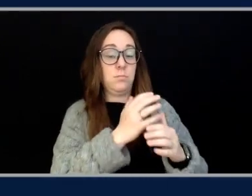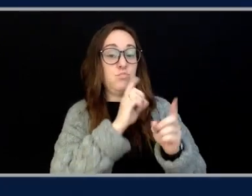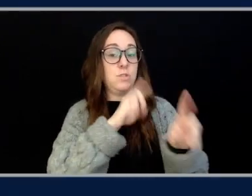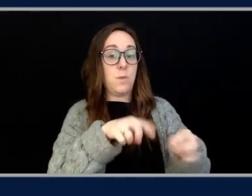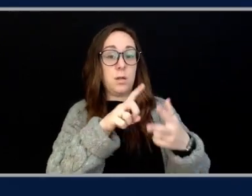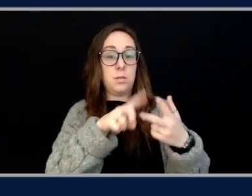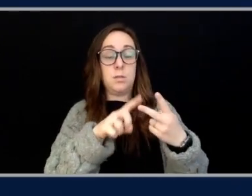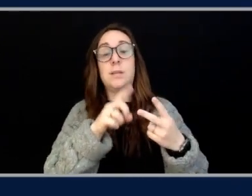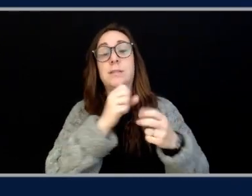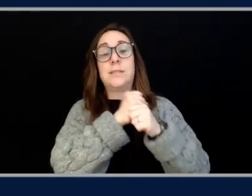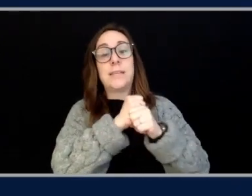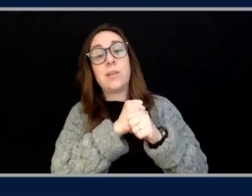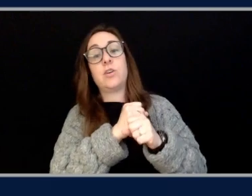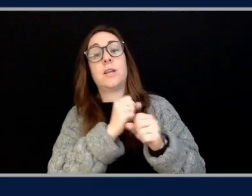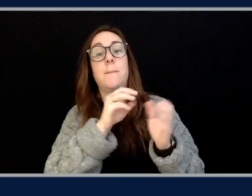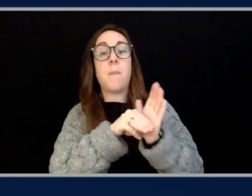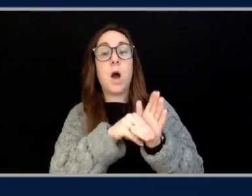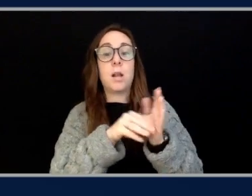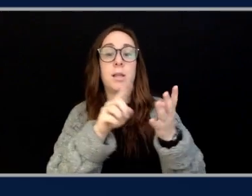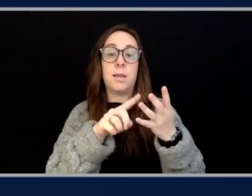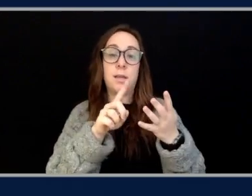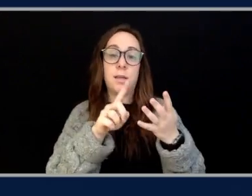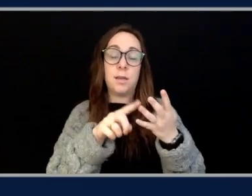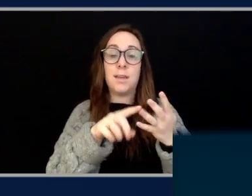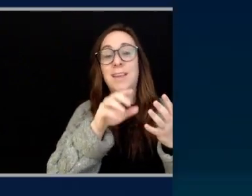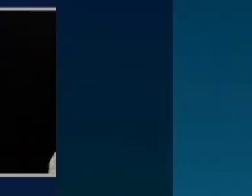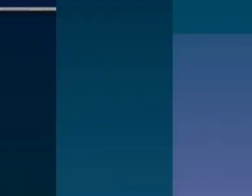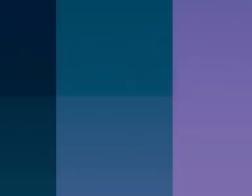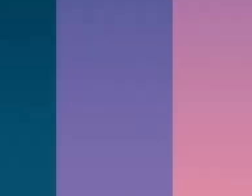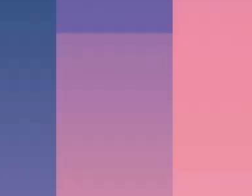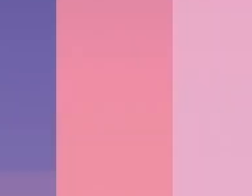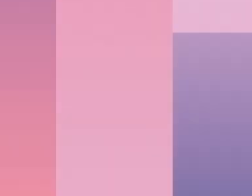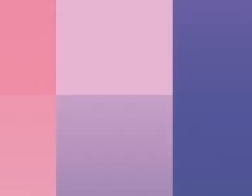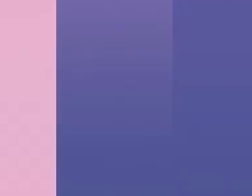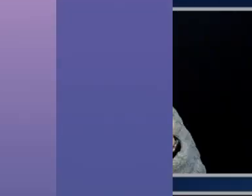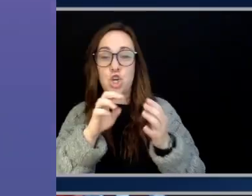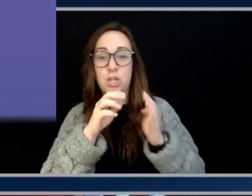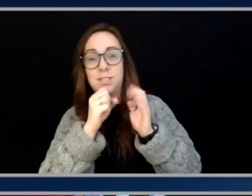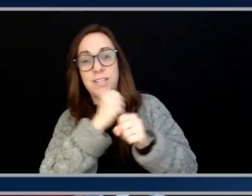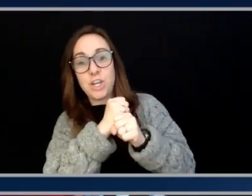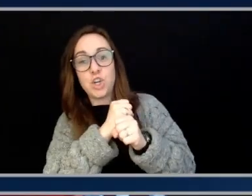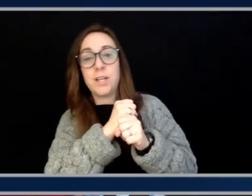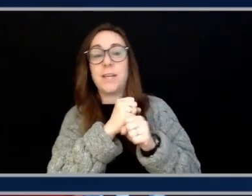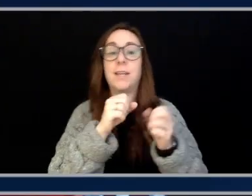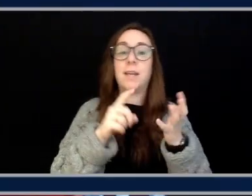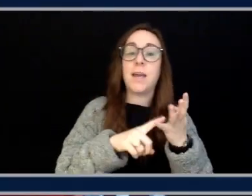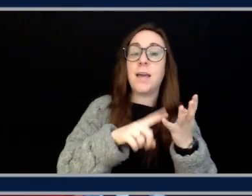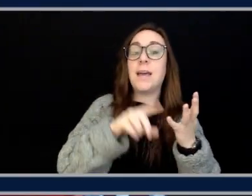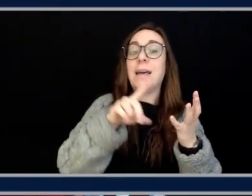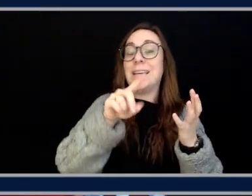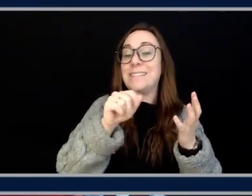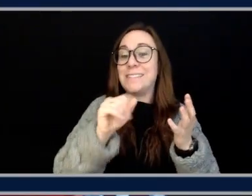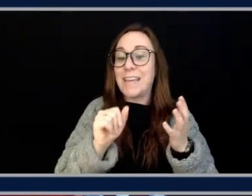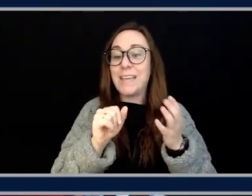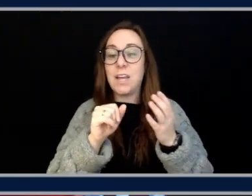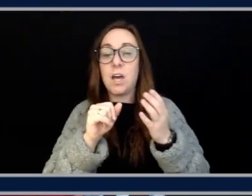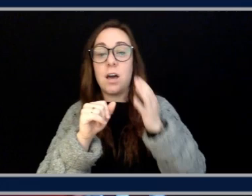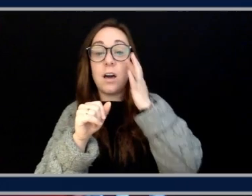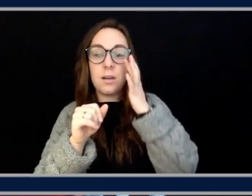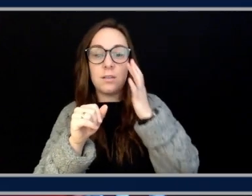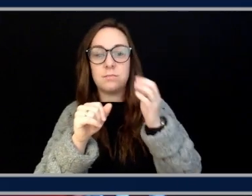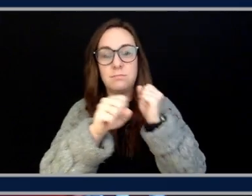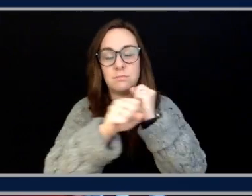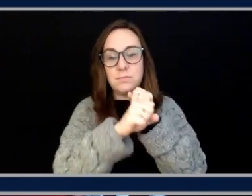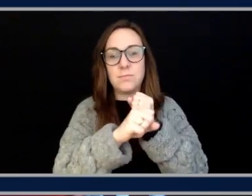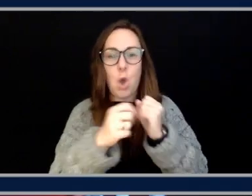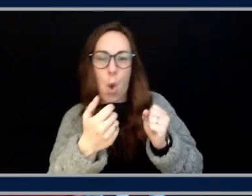monitoring, infrastructure security, identity and access management, data protection, and management and security governance. Yeah, I was cheating. Screen